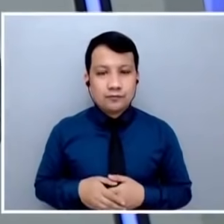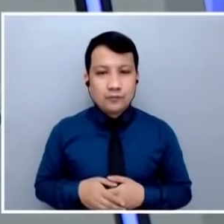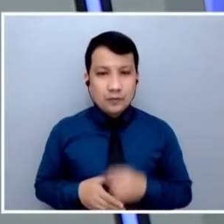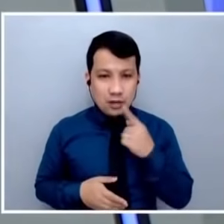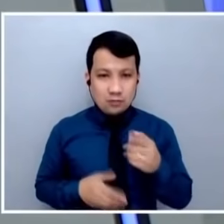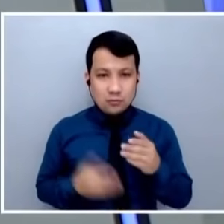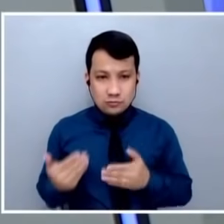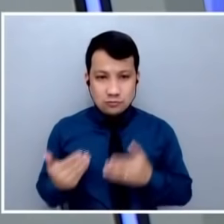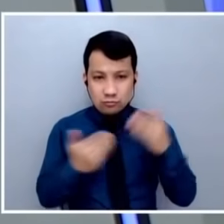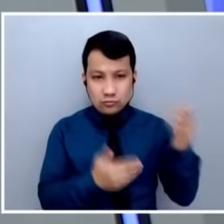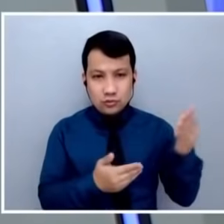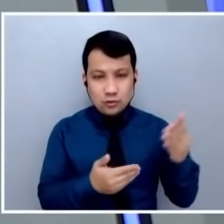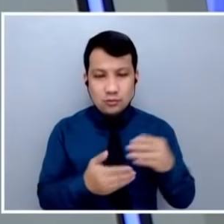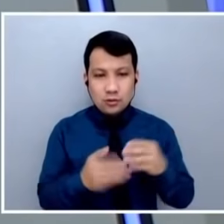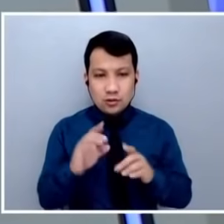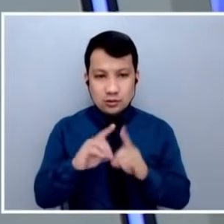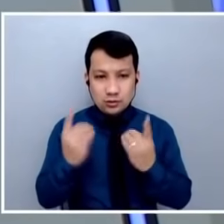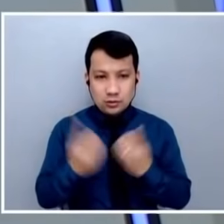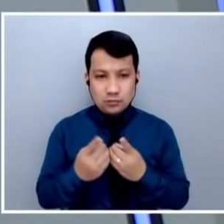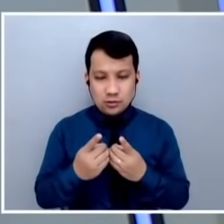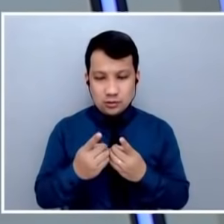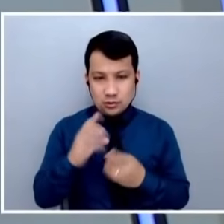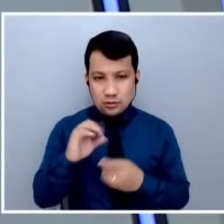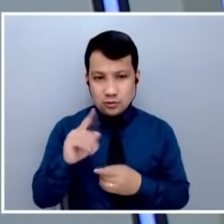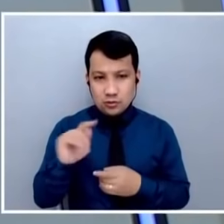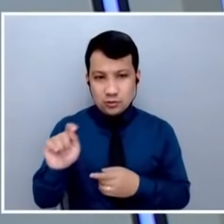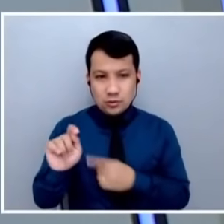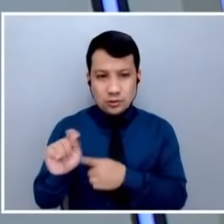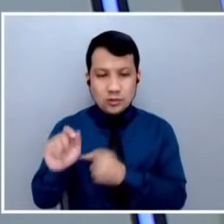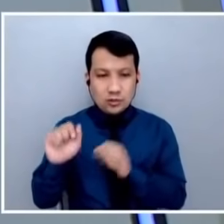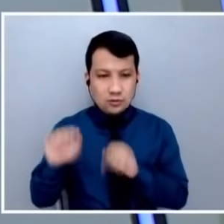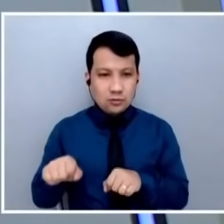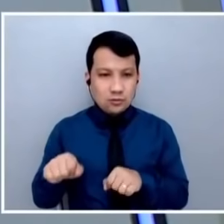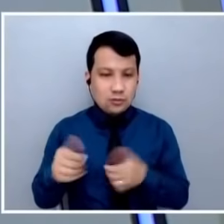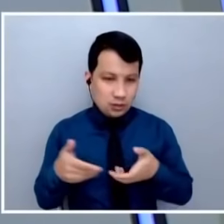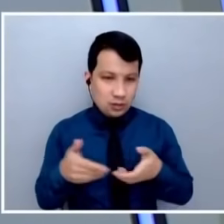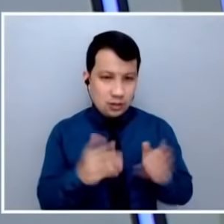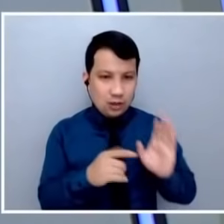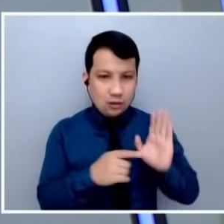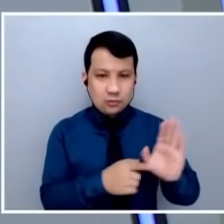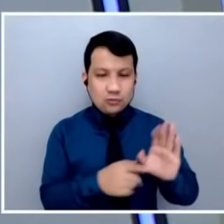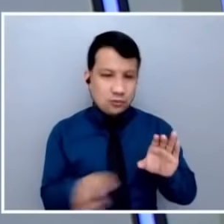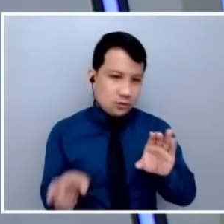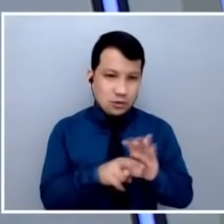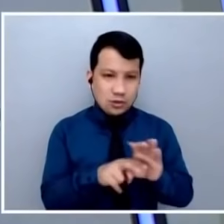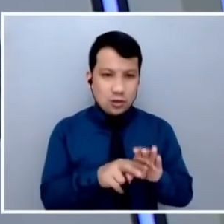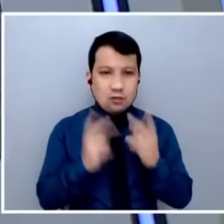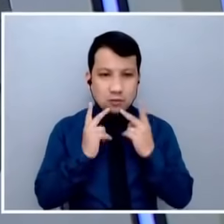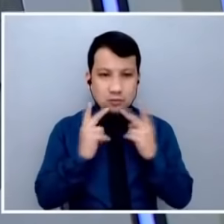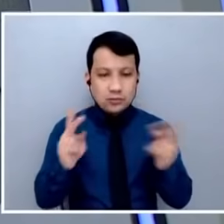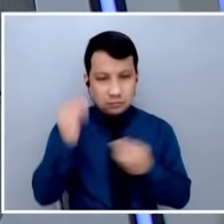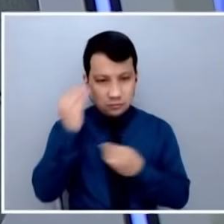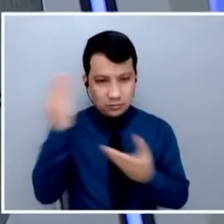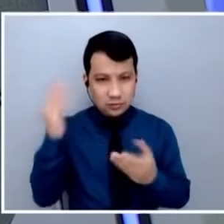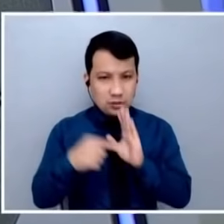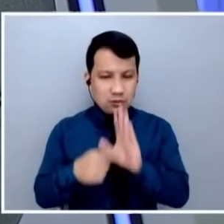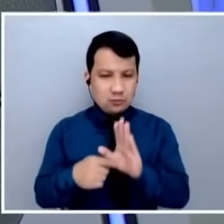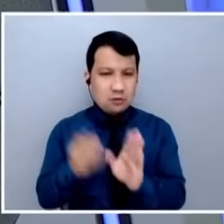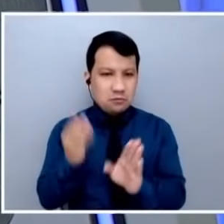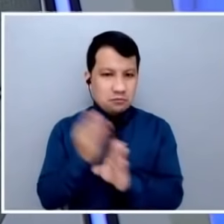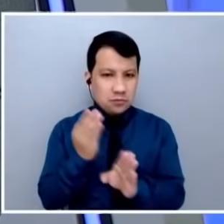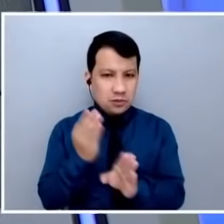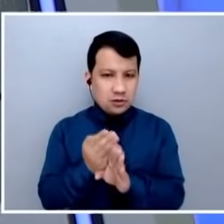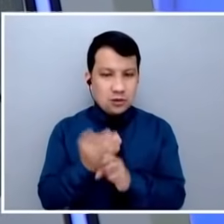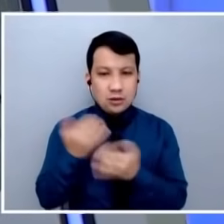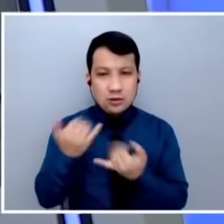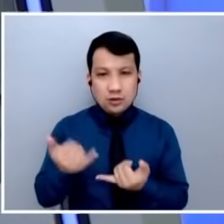Isusulong po naman ng Department of Transportation na payagan na ang punuan ng pasahero sa mga pampublikong jeep at bus mula sa